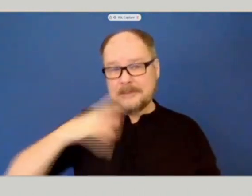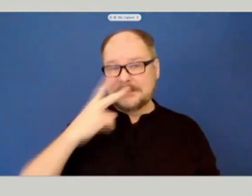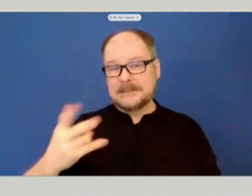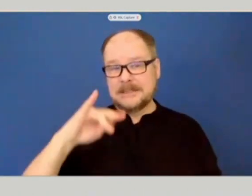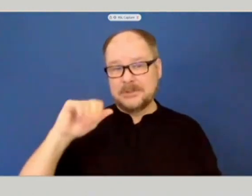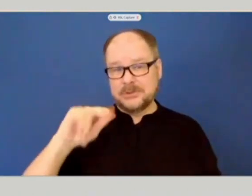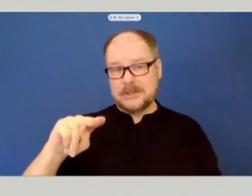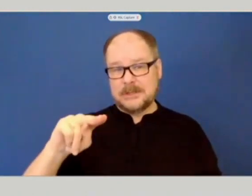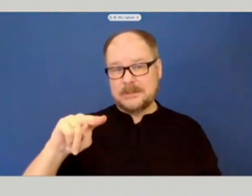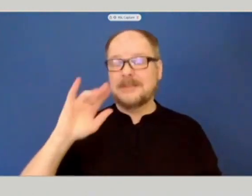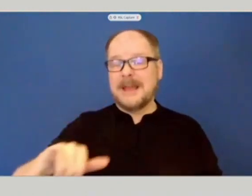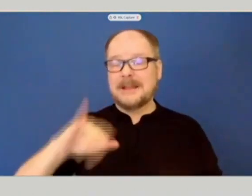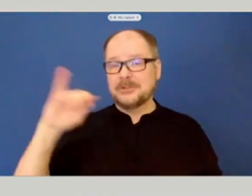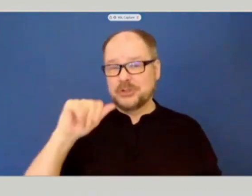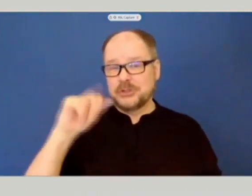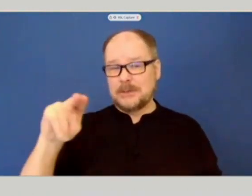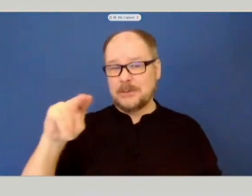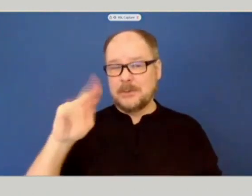was